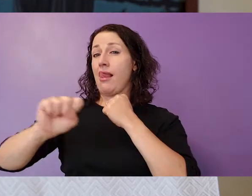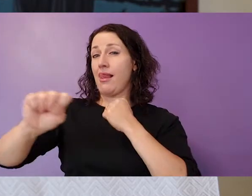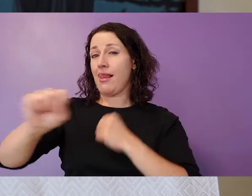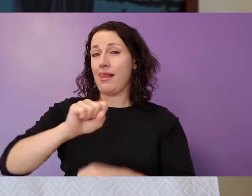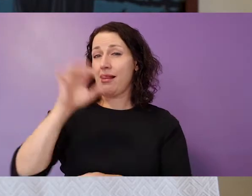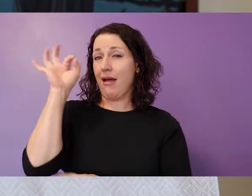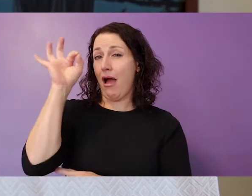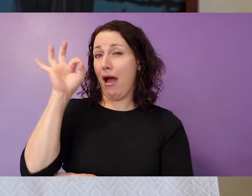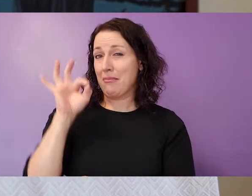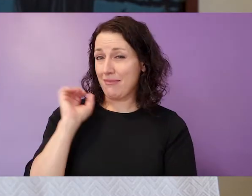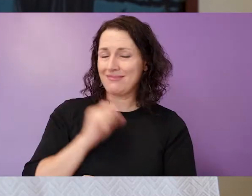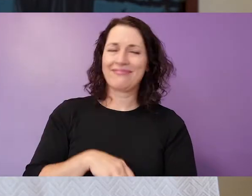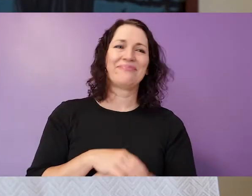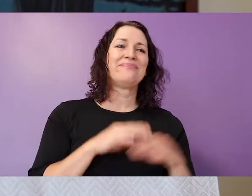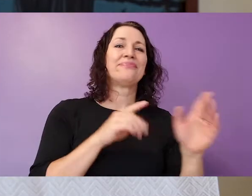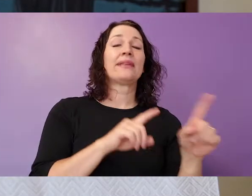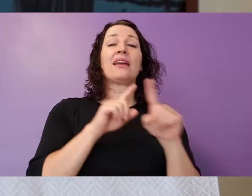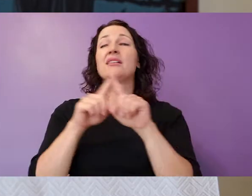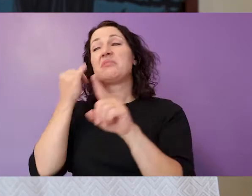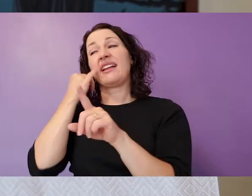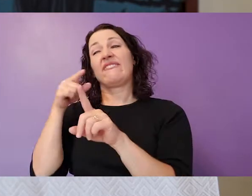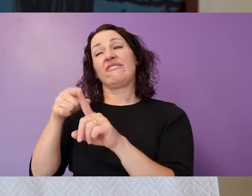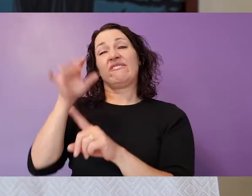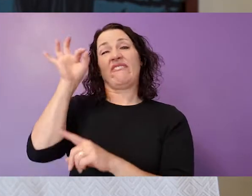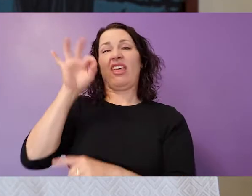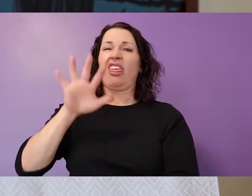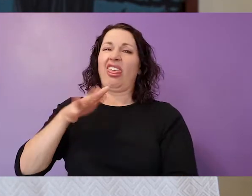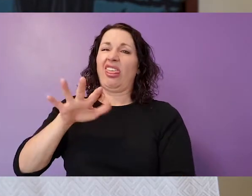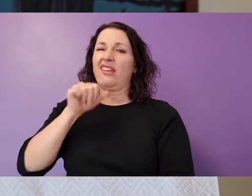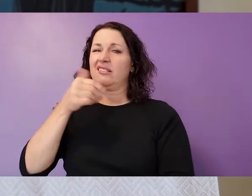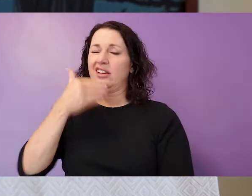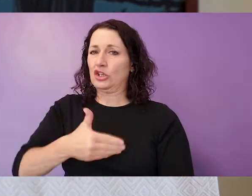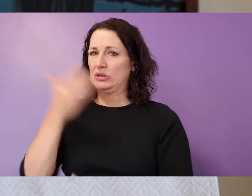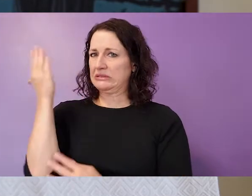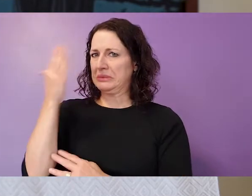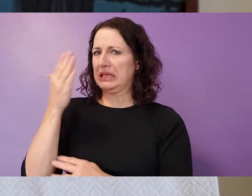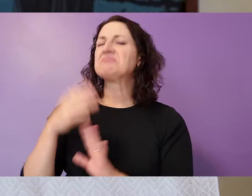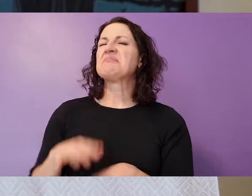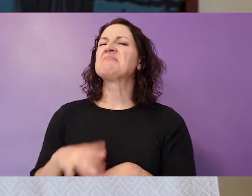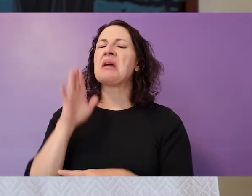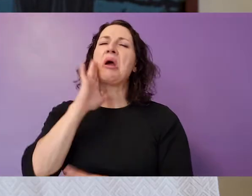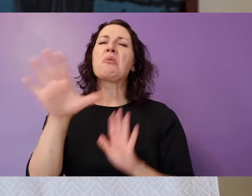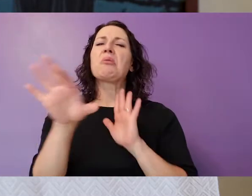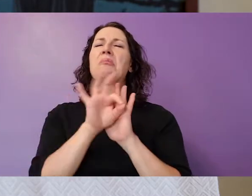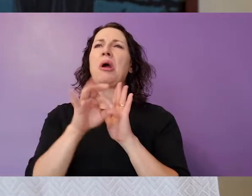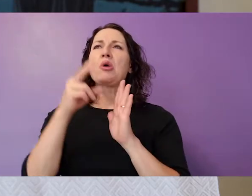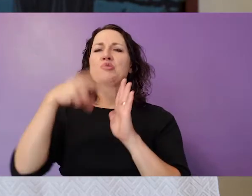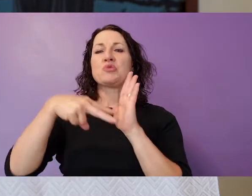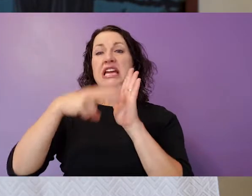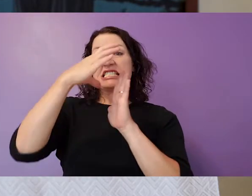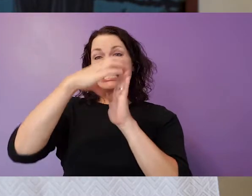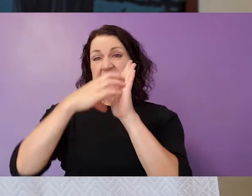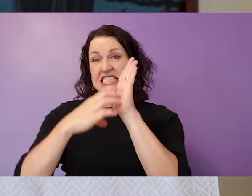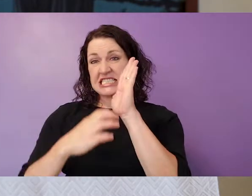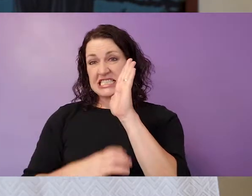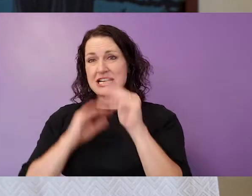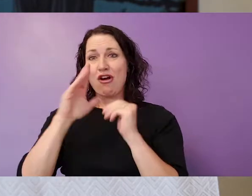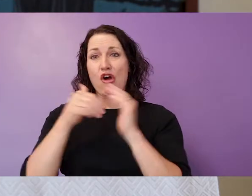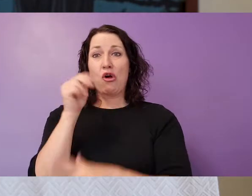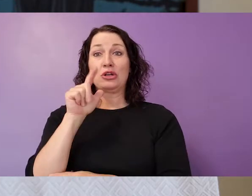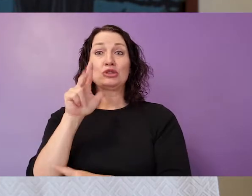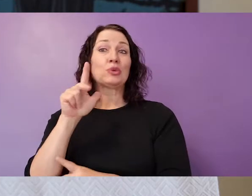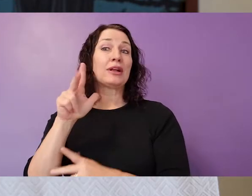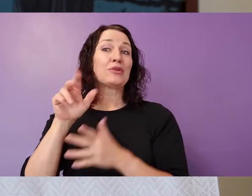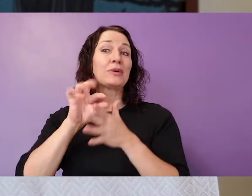homily. And the not so good homilist will read the long form, which is 23